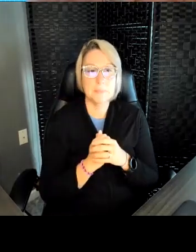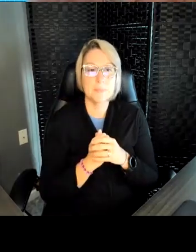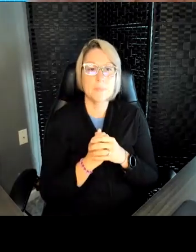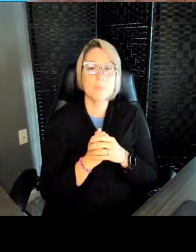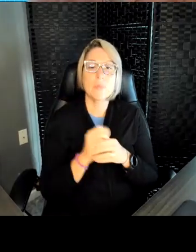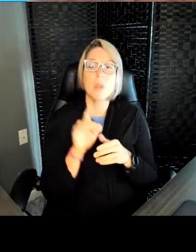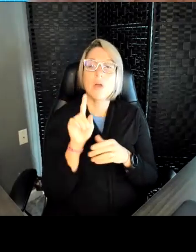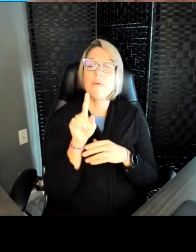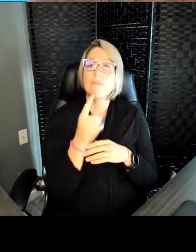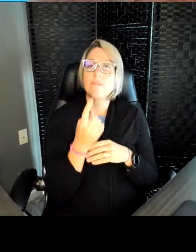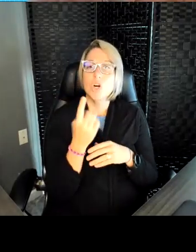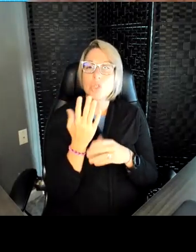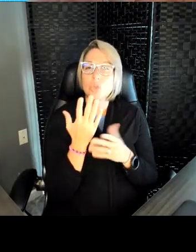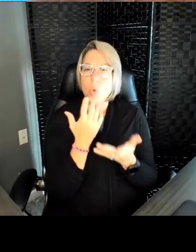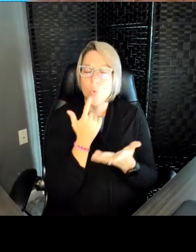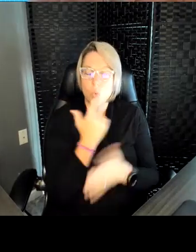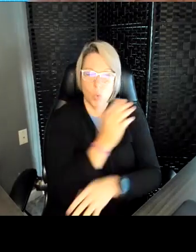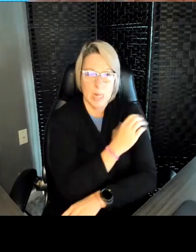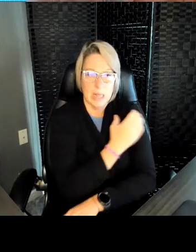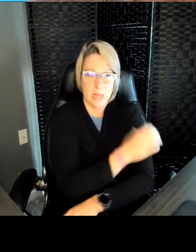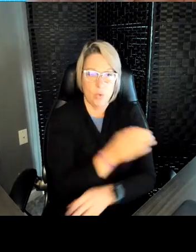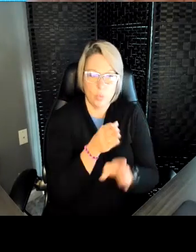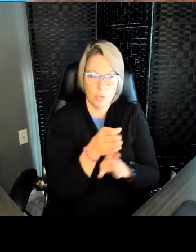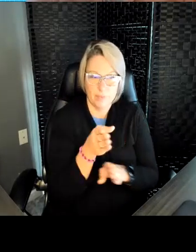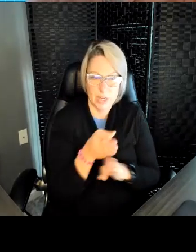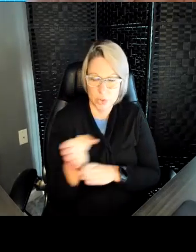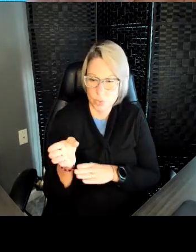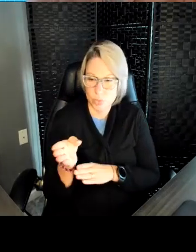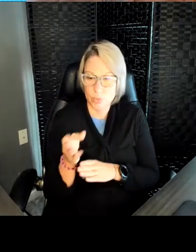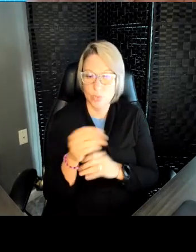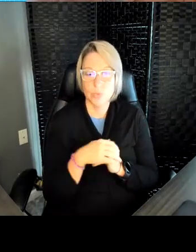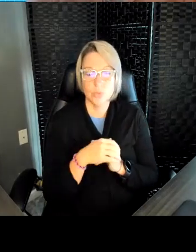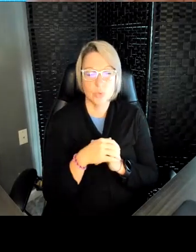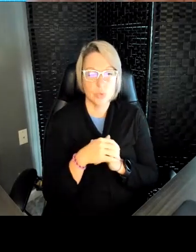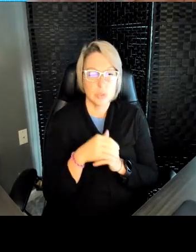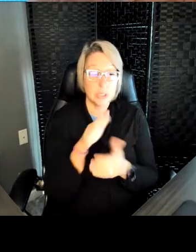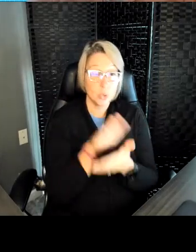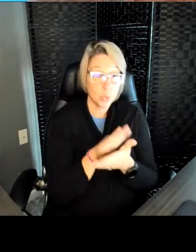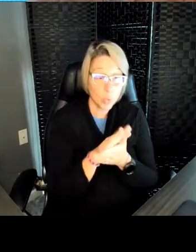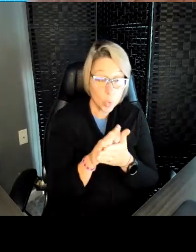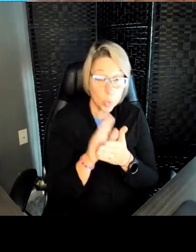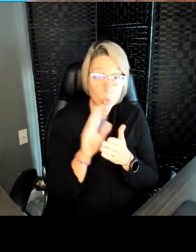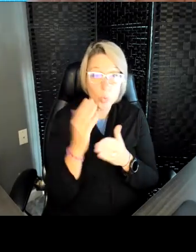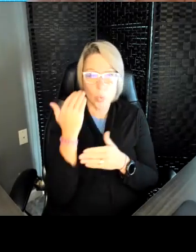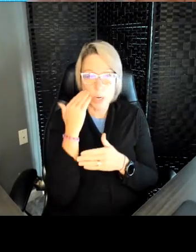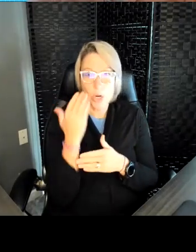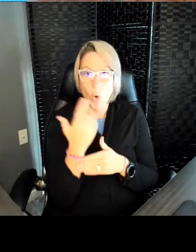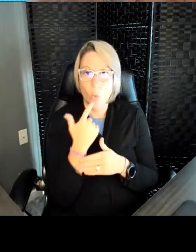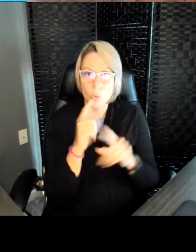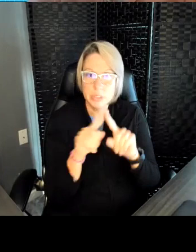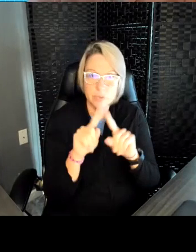who are some of the clinical professionals. So we know who the people are in school districts. We talked yesterday that you may be working